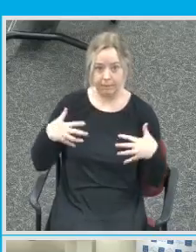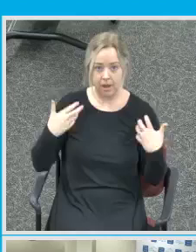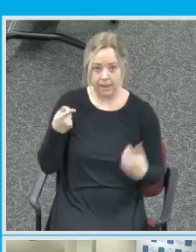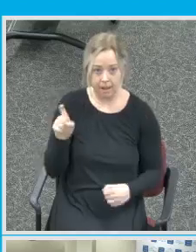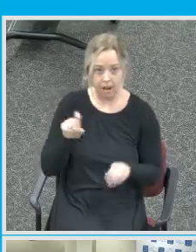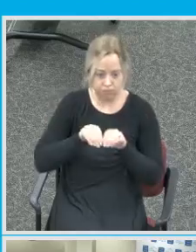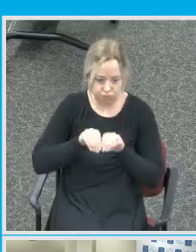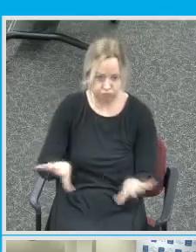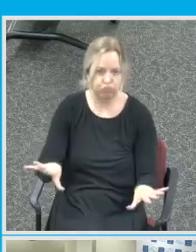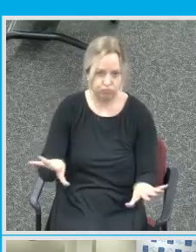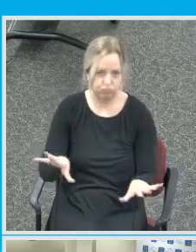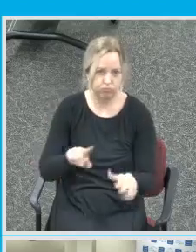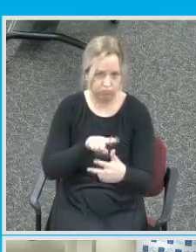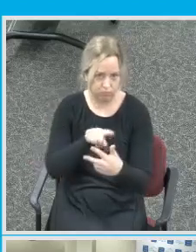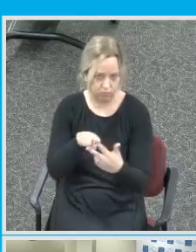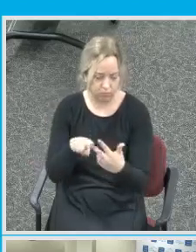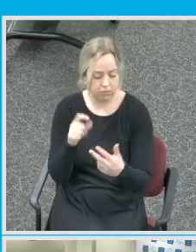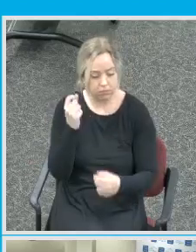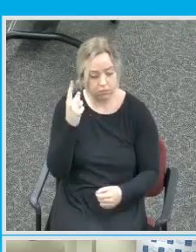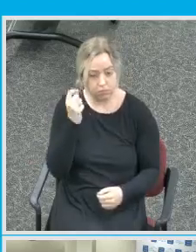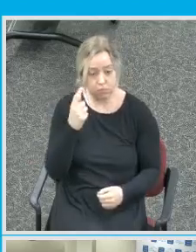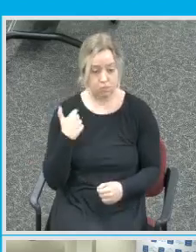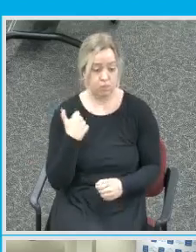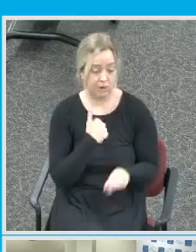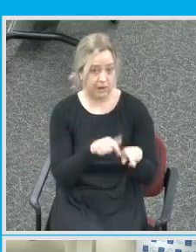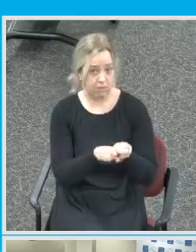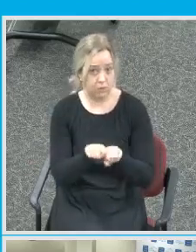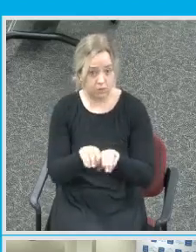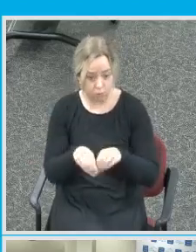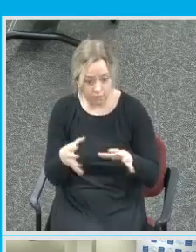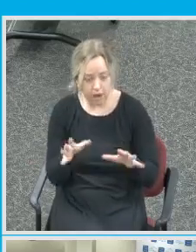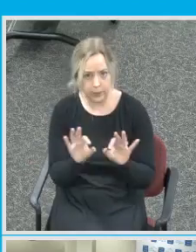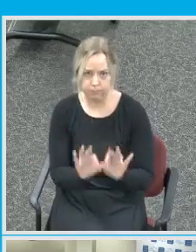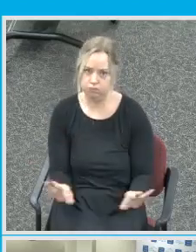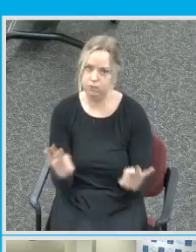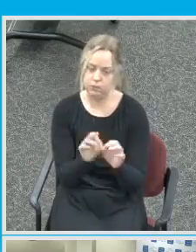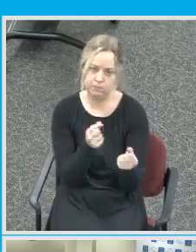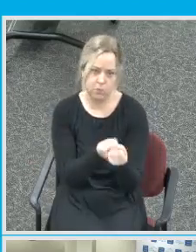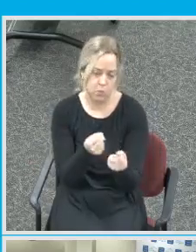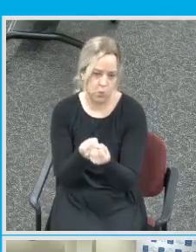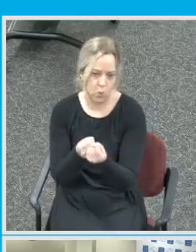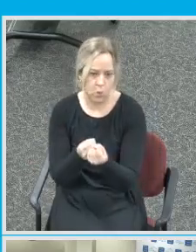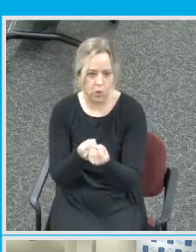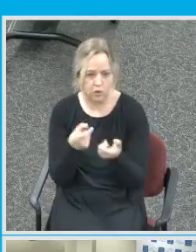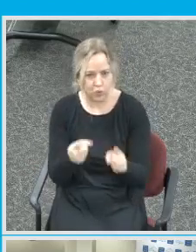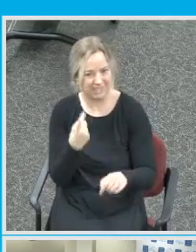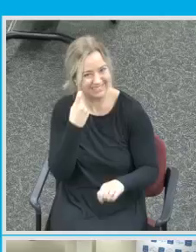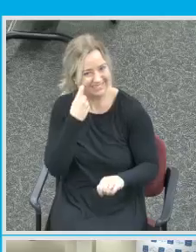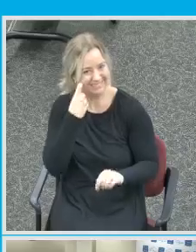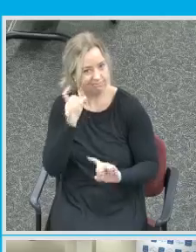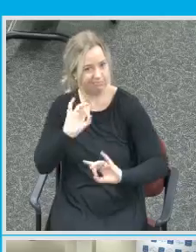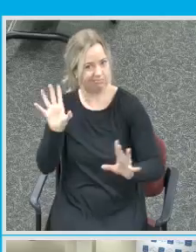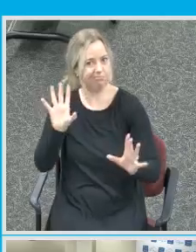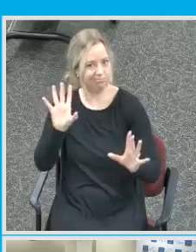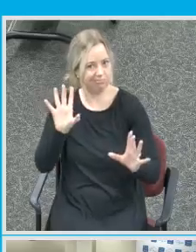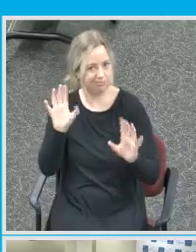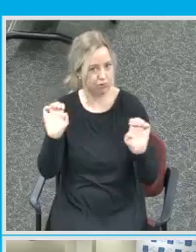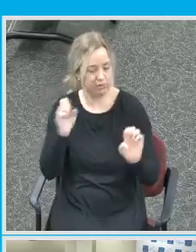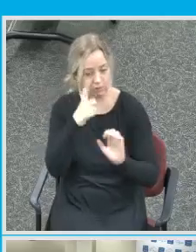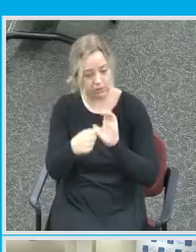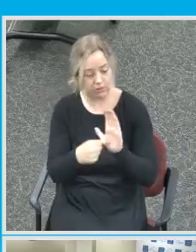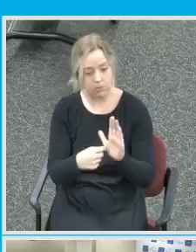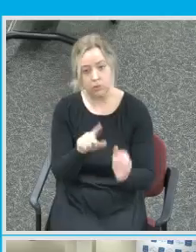outbreak. And whereas EPCPH has also provided critical support during other recent disasters and emergencies, such